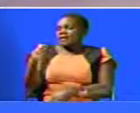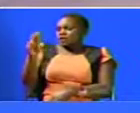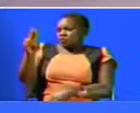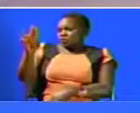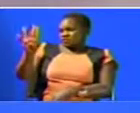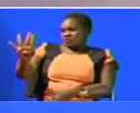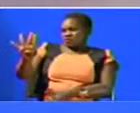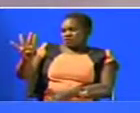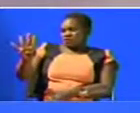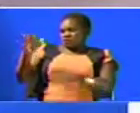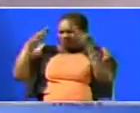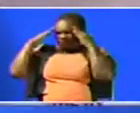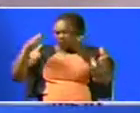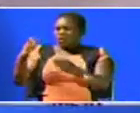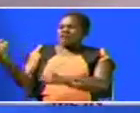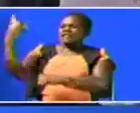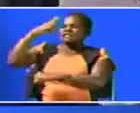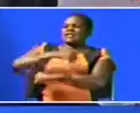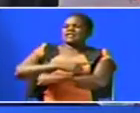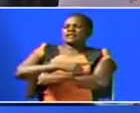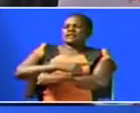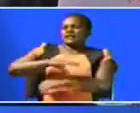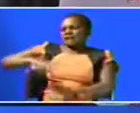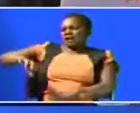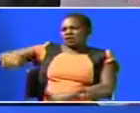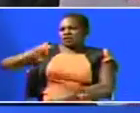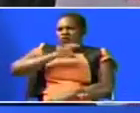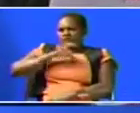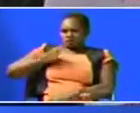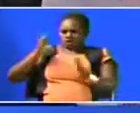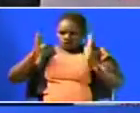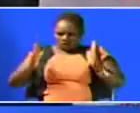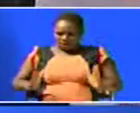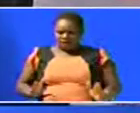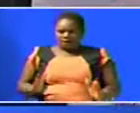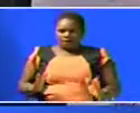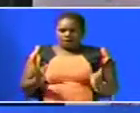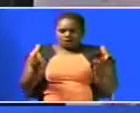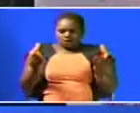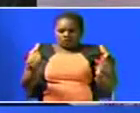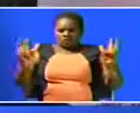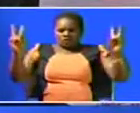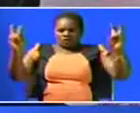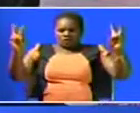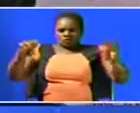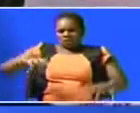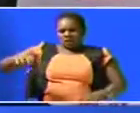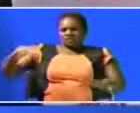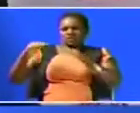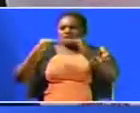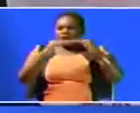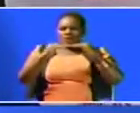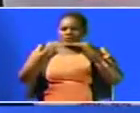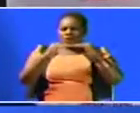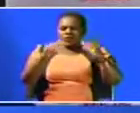24th remains the census reference night. County commissioners are handling issues at the county level,